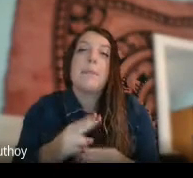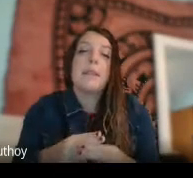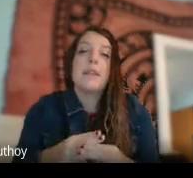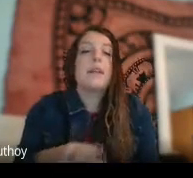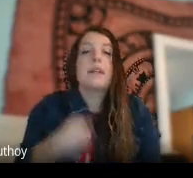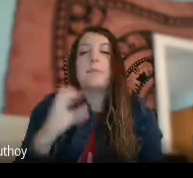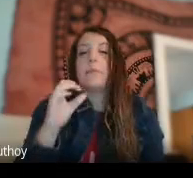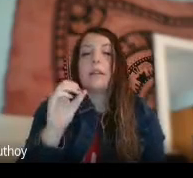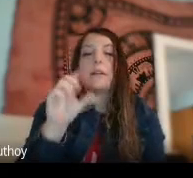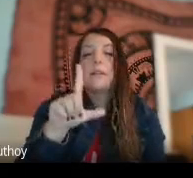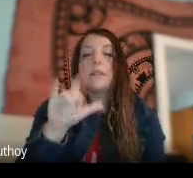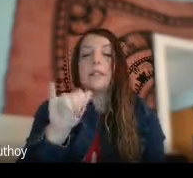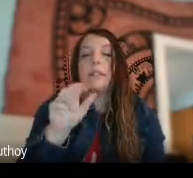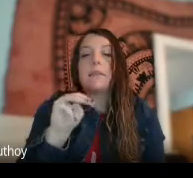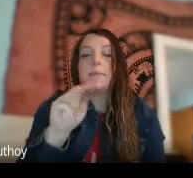named